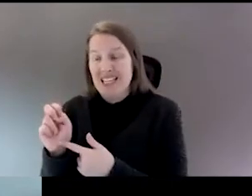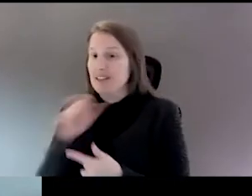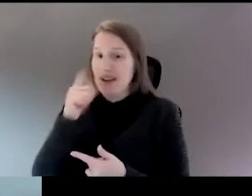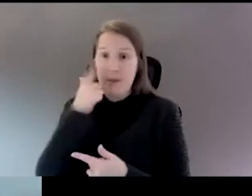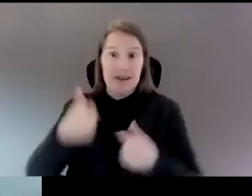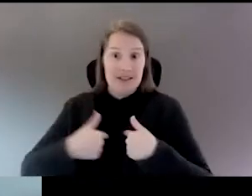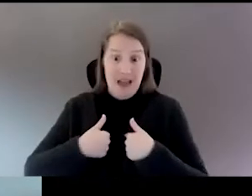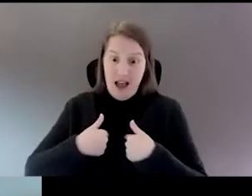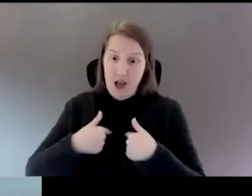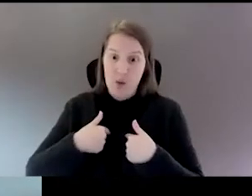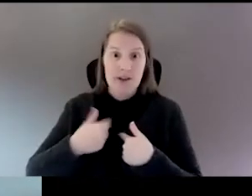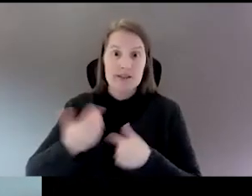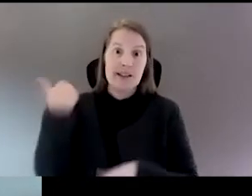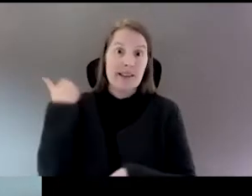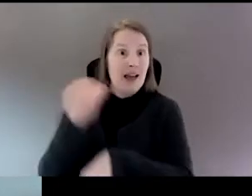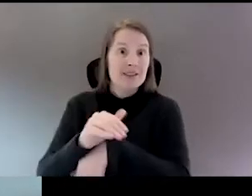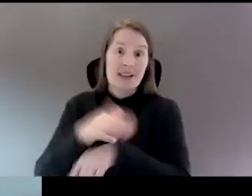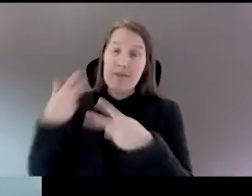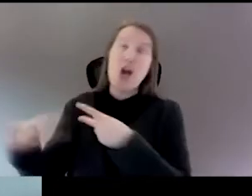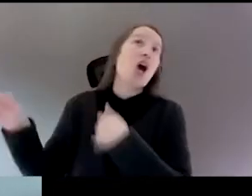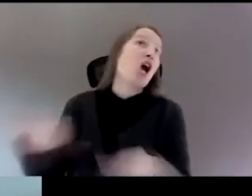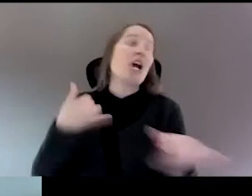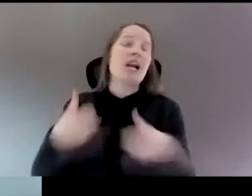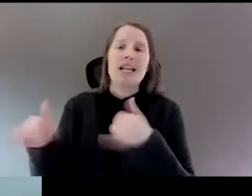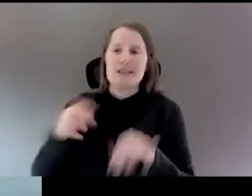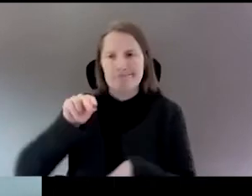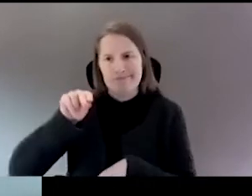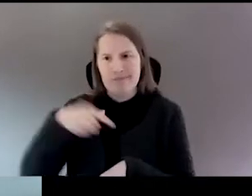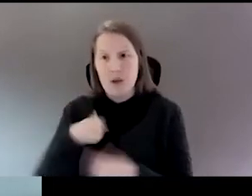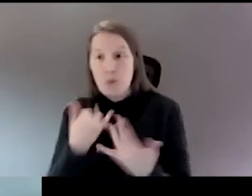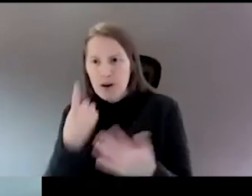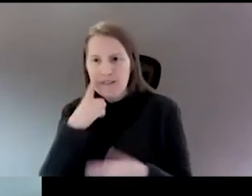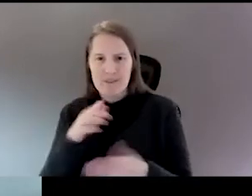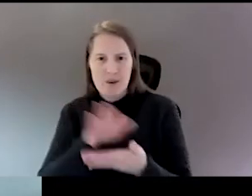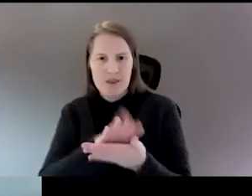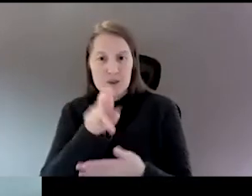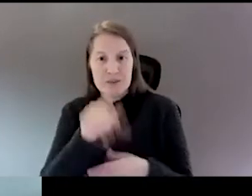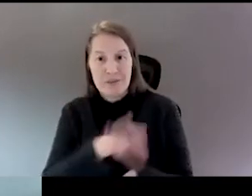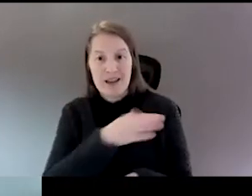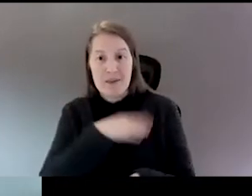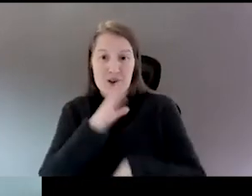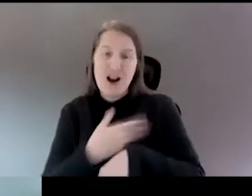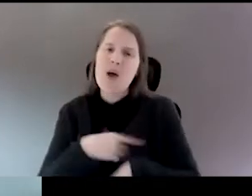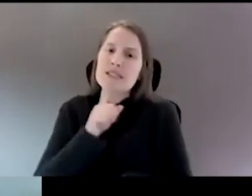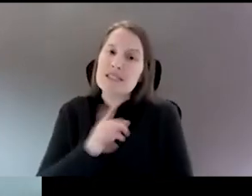last night, but because I'm waiting for the school bus to pick up my daughter, and I was a single parent.